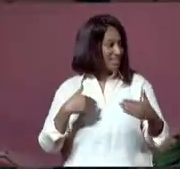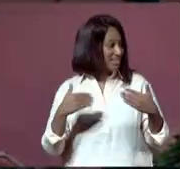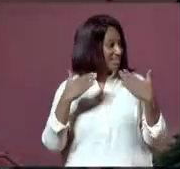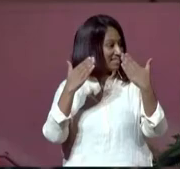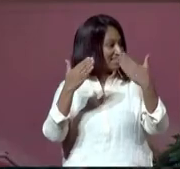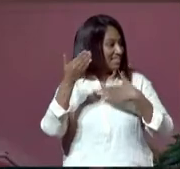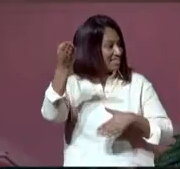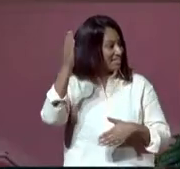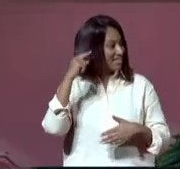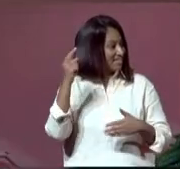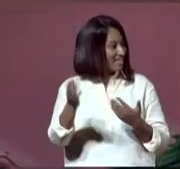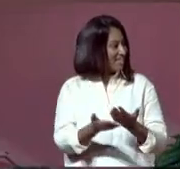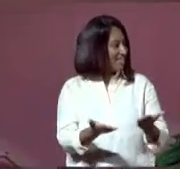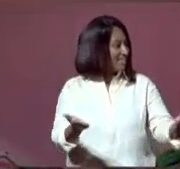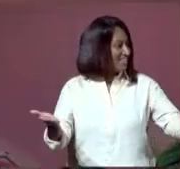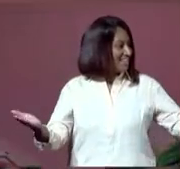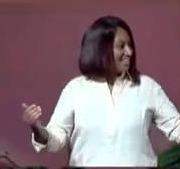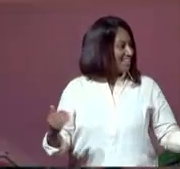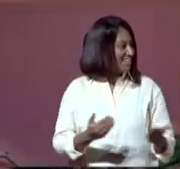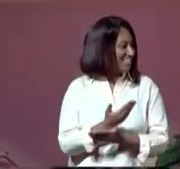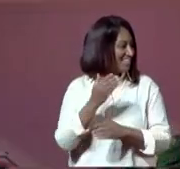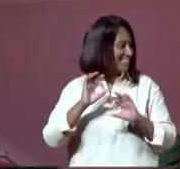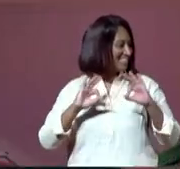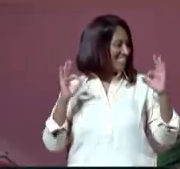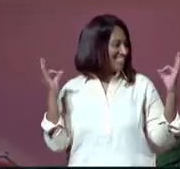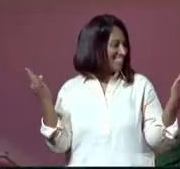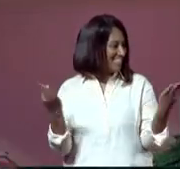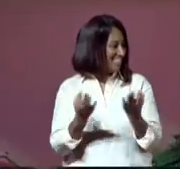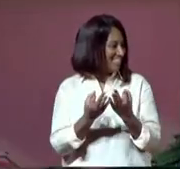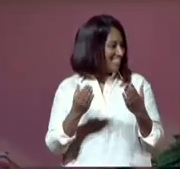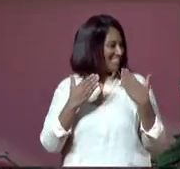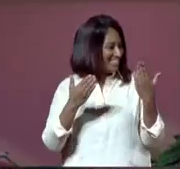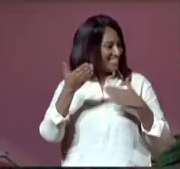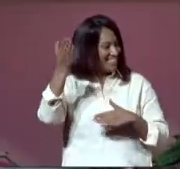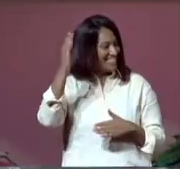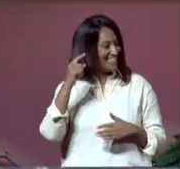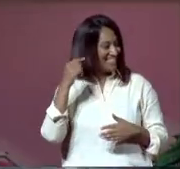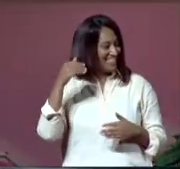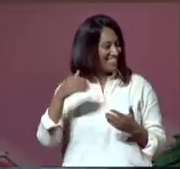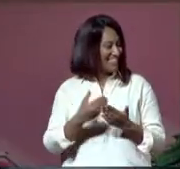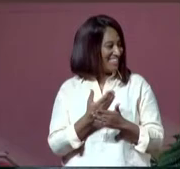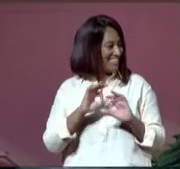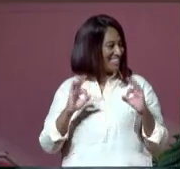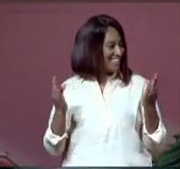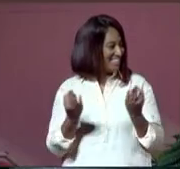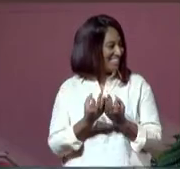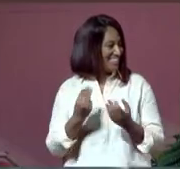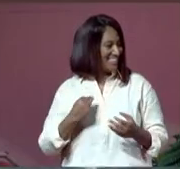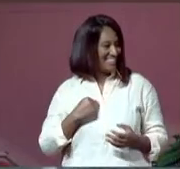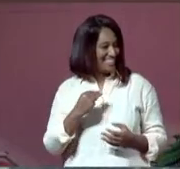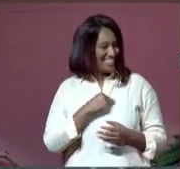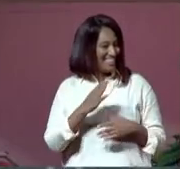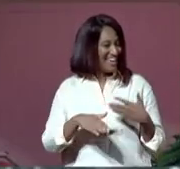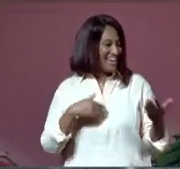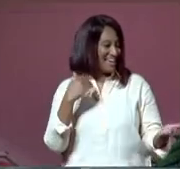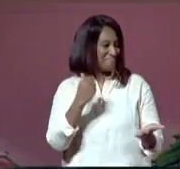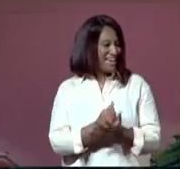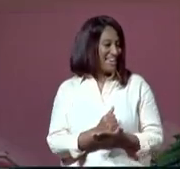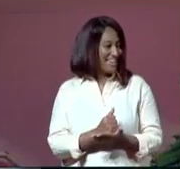God for our new family. Thank God for our new family members.